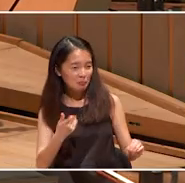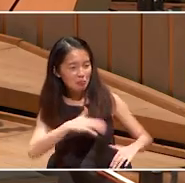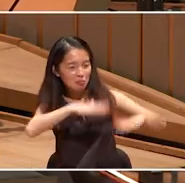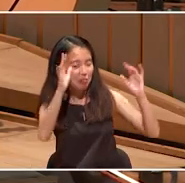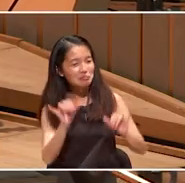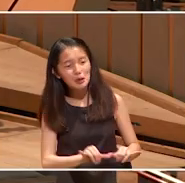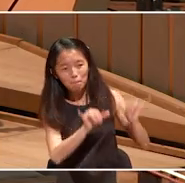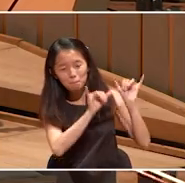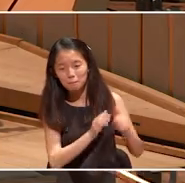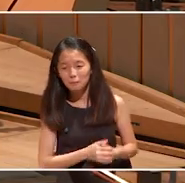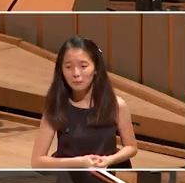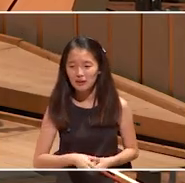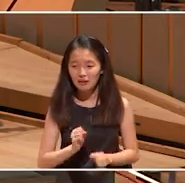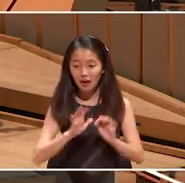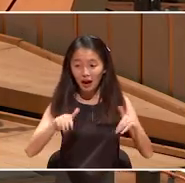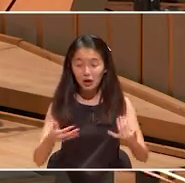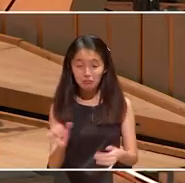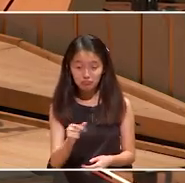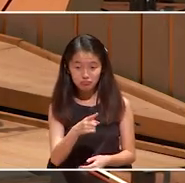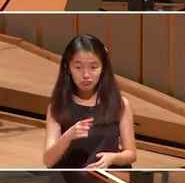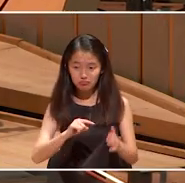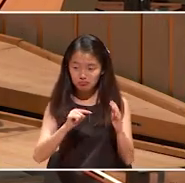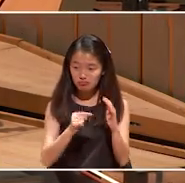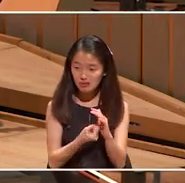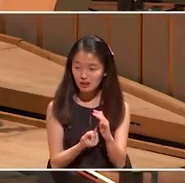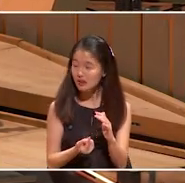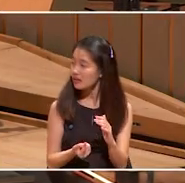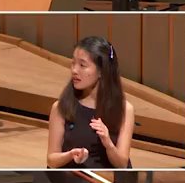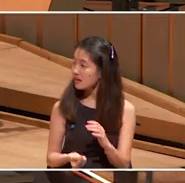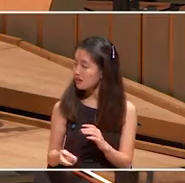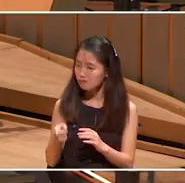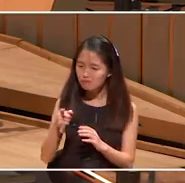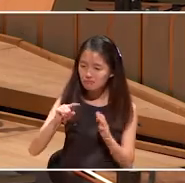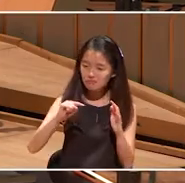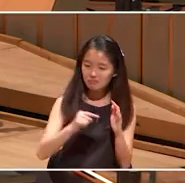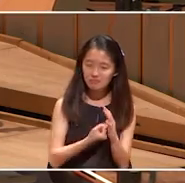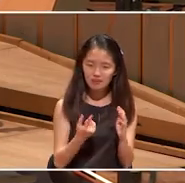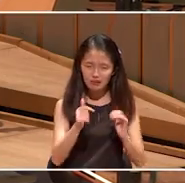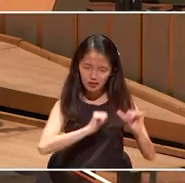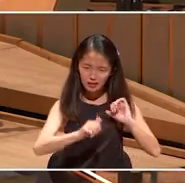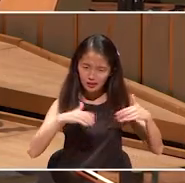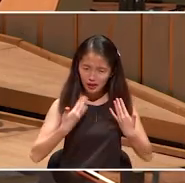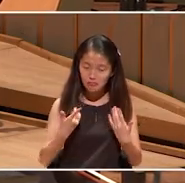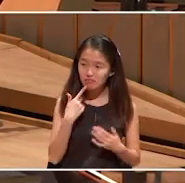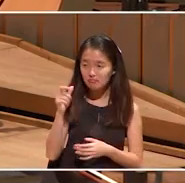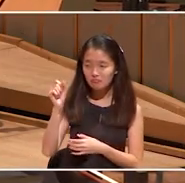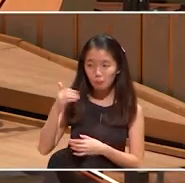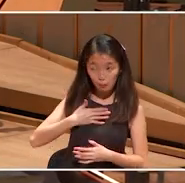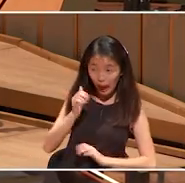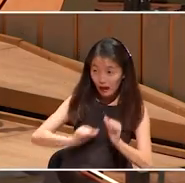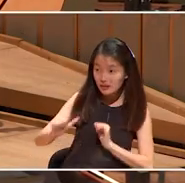How was it like for you to have started so young? To have started acting so young, you mean? My acting career really took